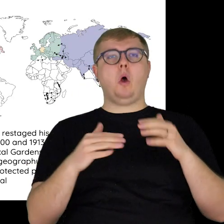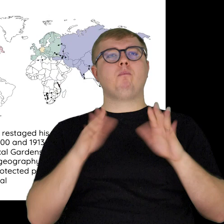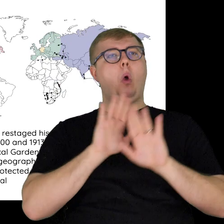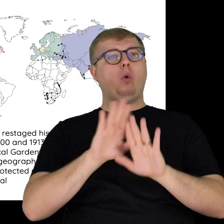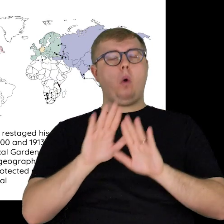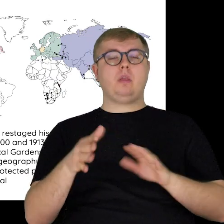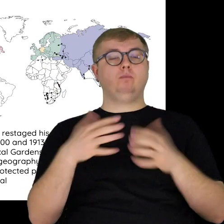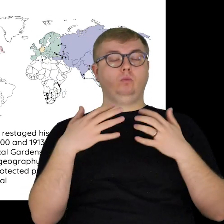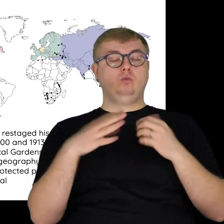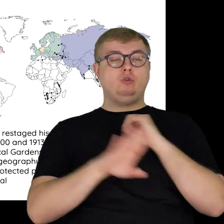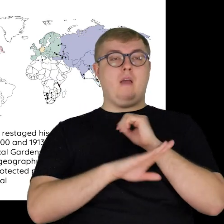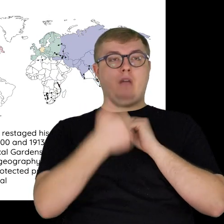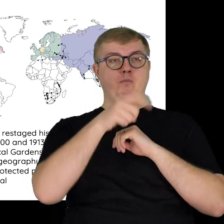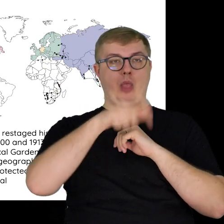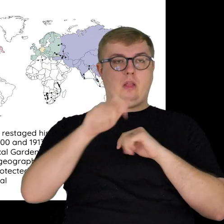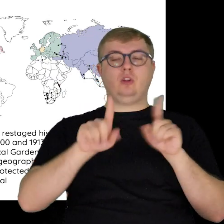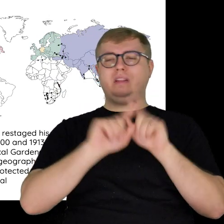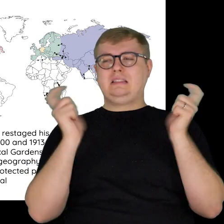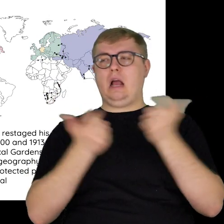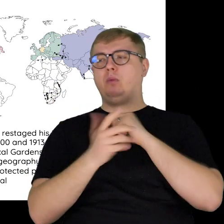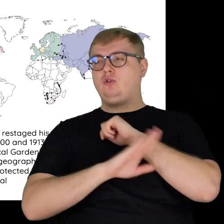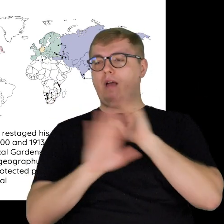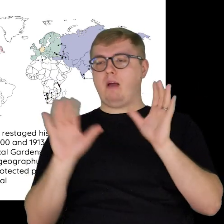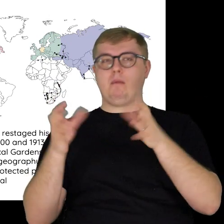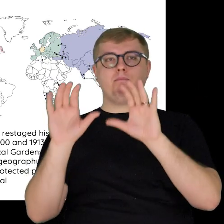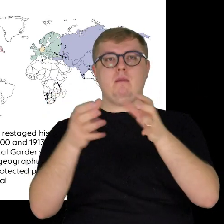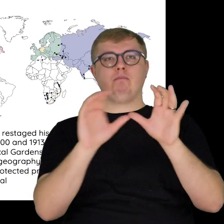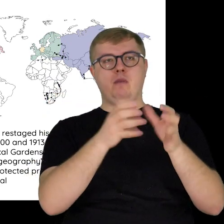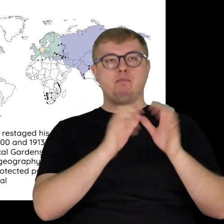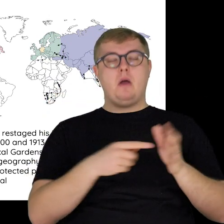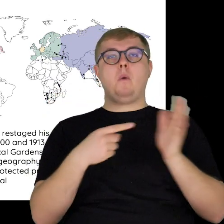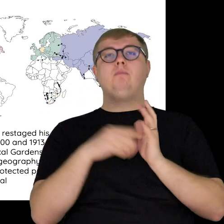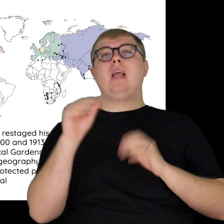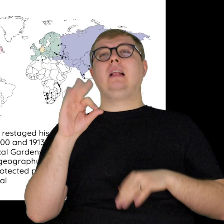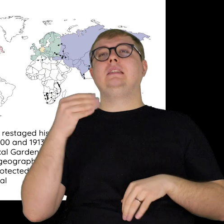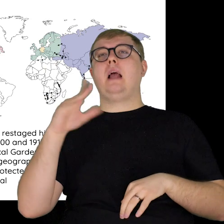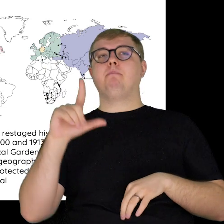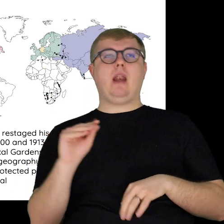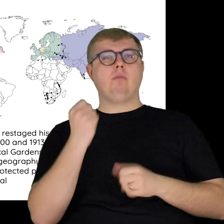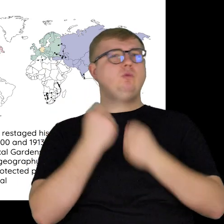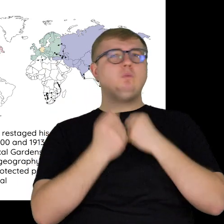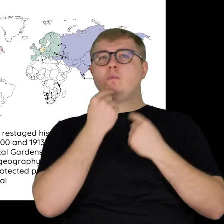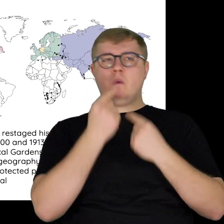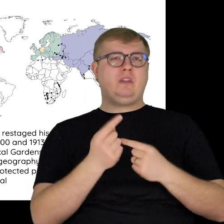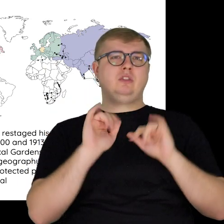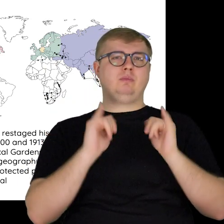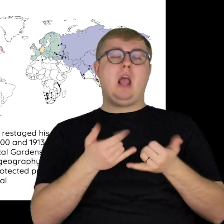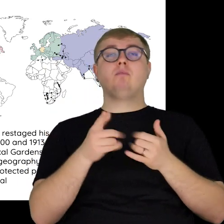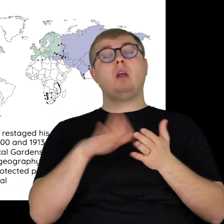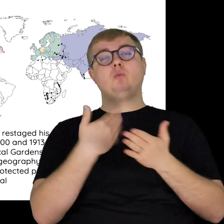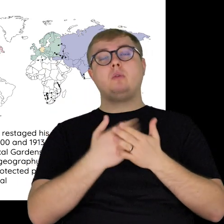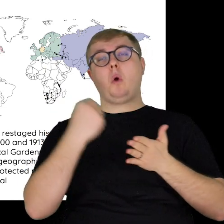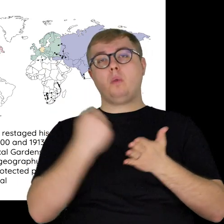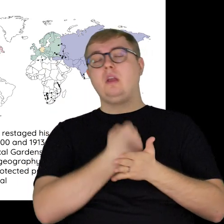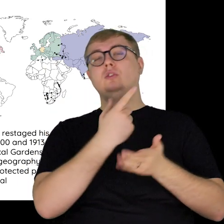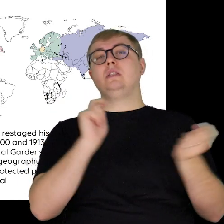of ensemble, it's very difficult to change any of these things, and you know, even when it's necessary. So we start, you know, this is what we sort of